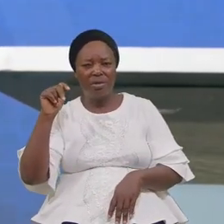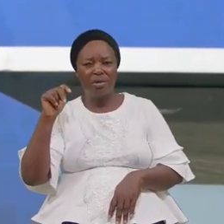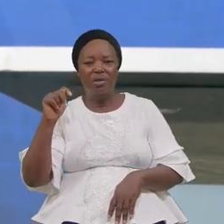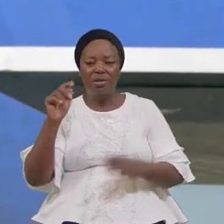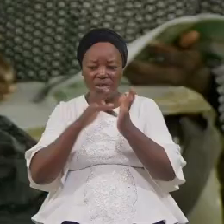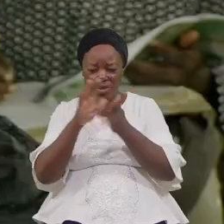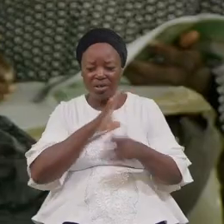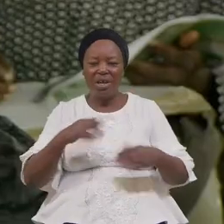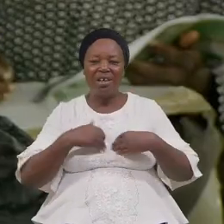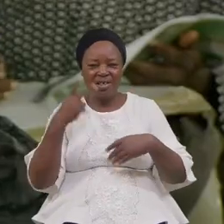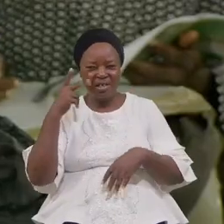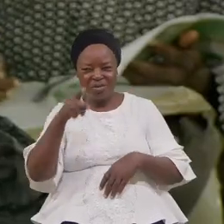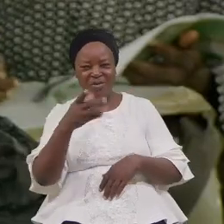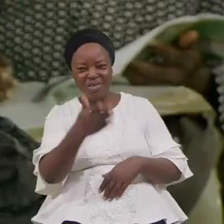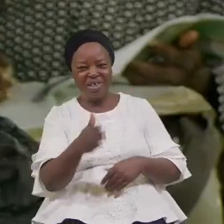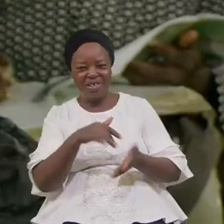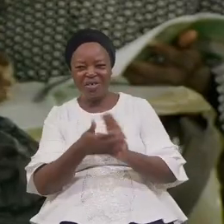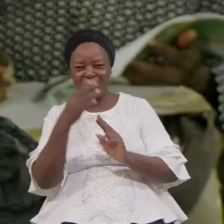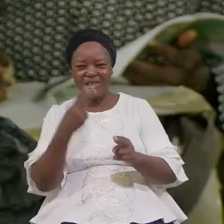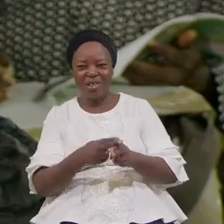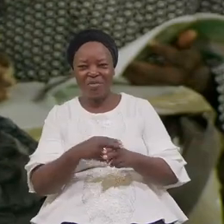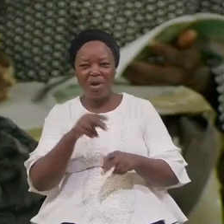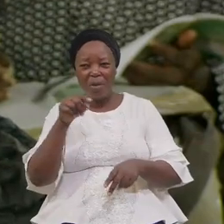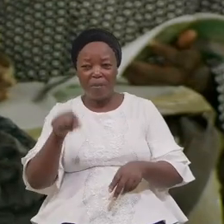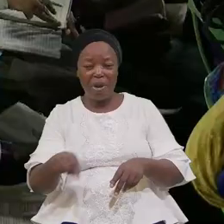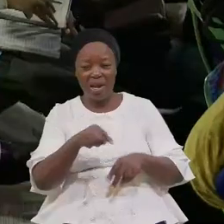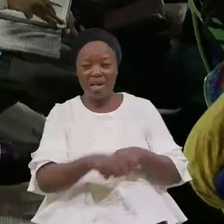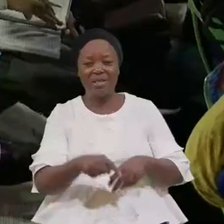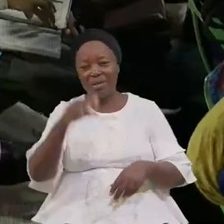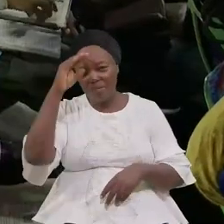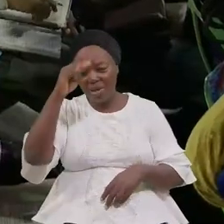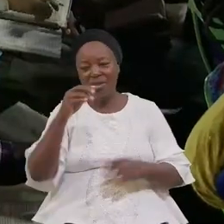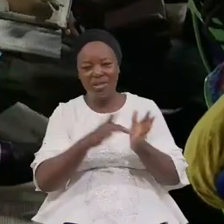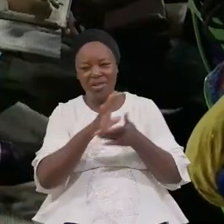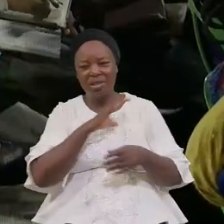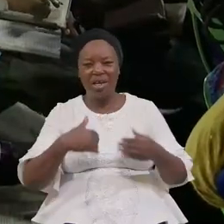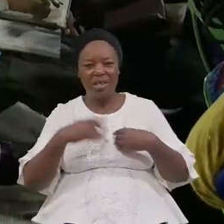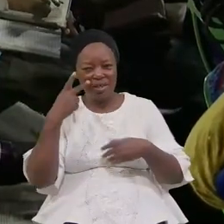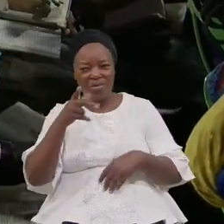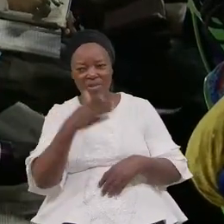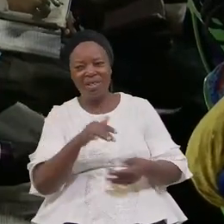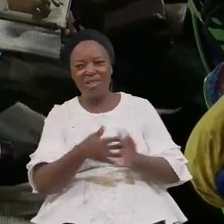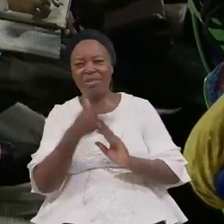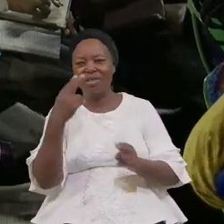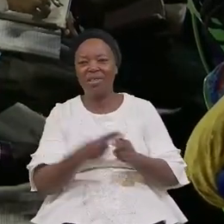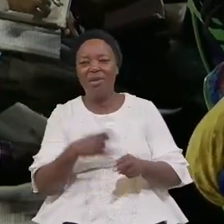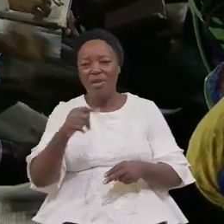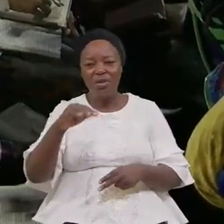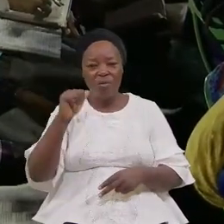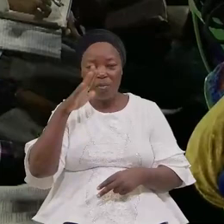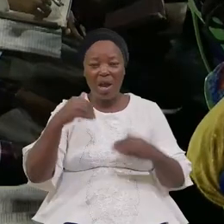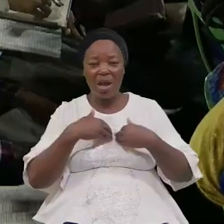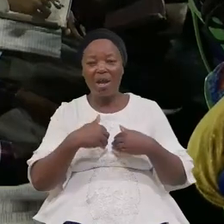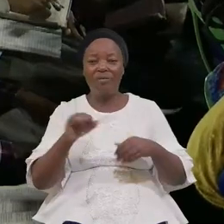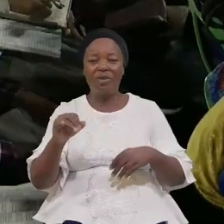there. Paralyzed man, he has seen you there. The woman having stroke, hand cannot